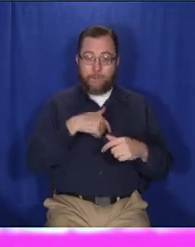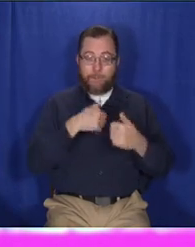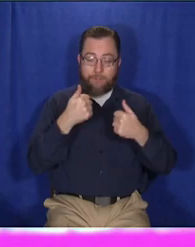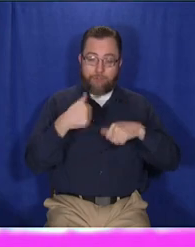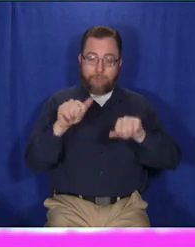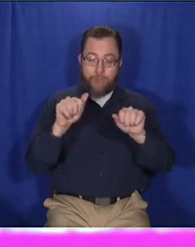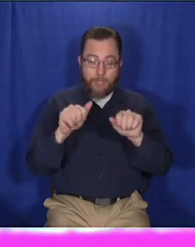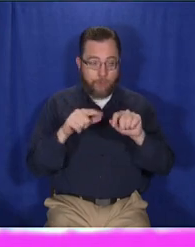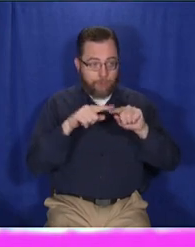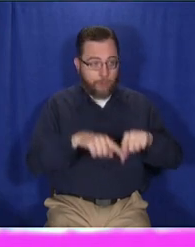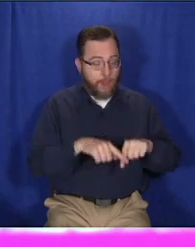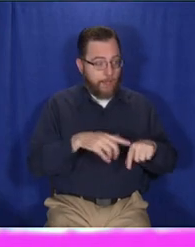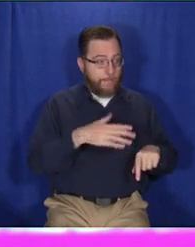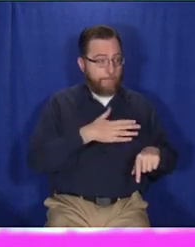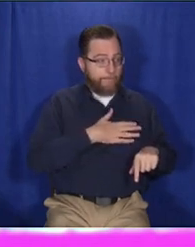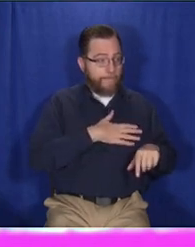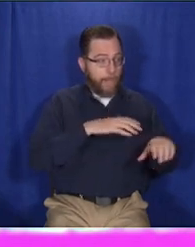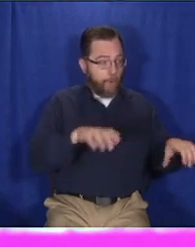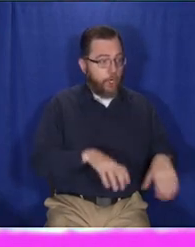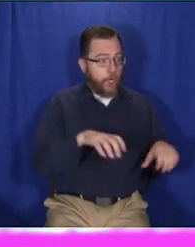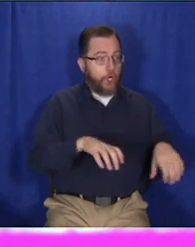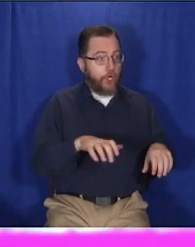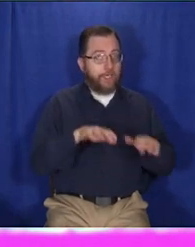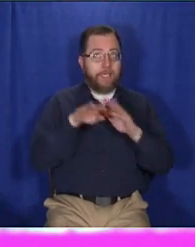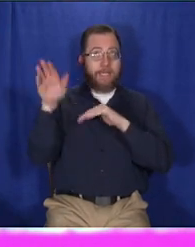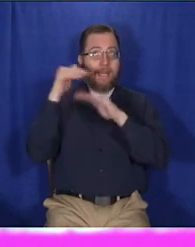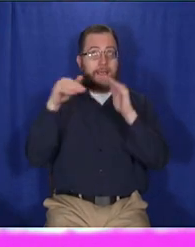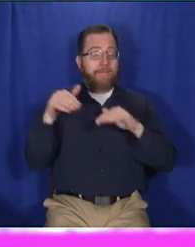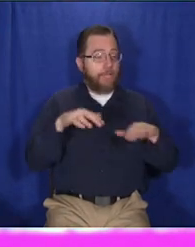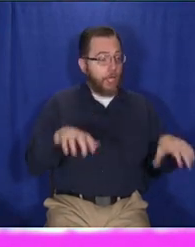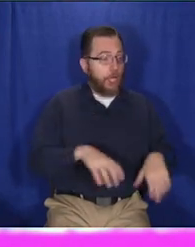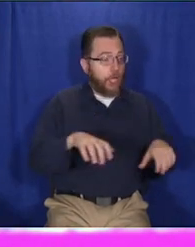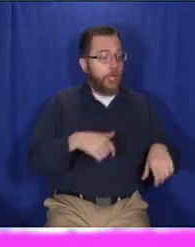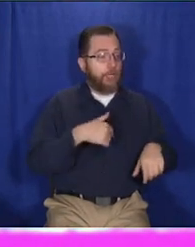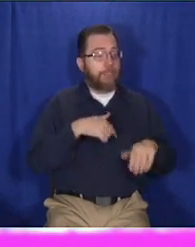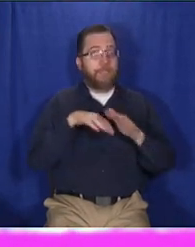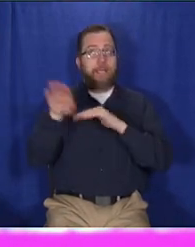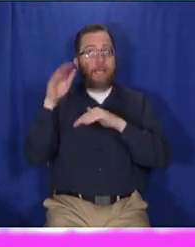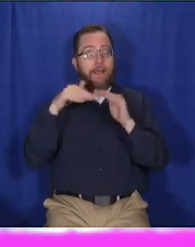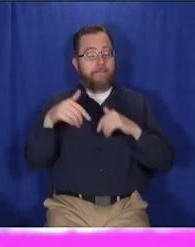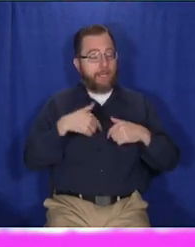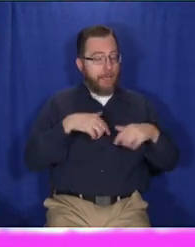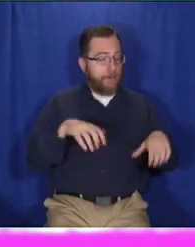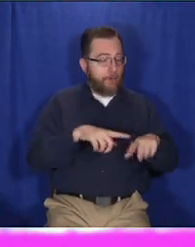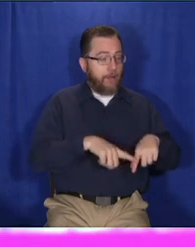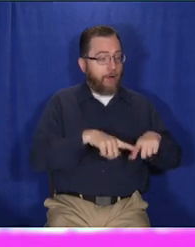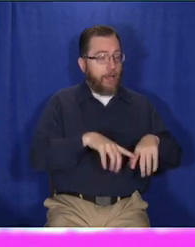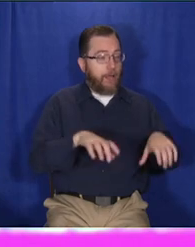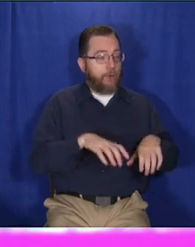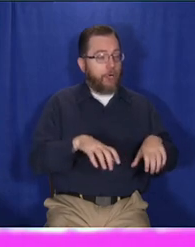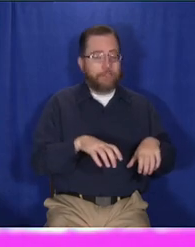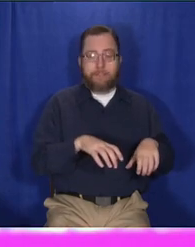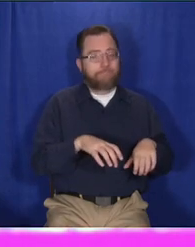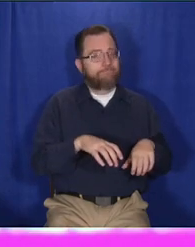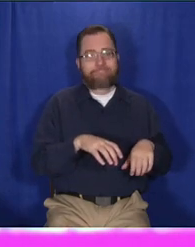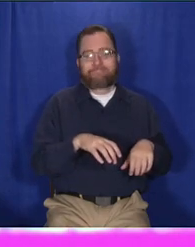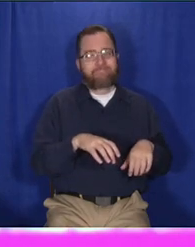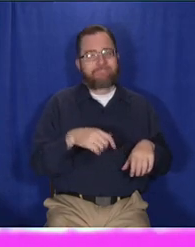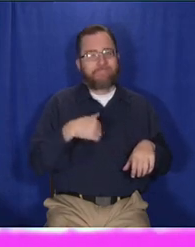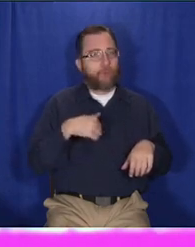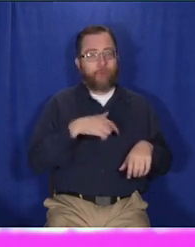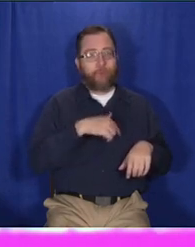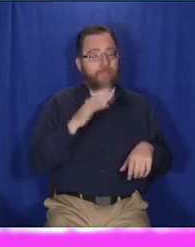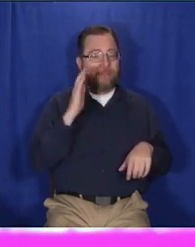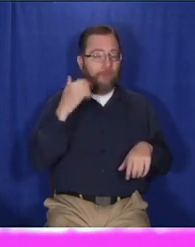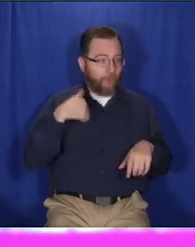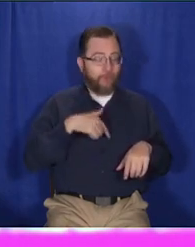good works, it will be like a trapdoor. It will fall underneath our feet before the holiness of God, and we will be judged for our sin.